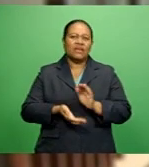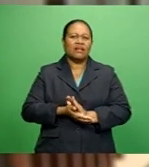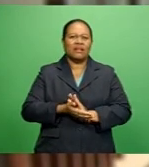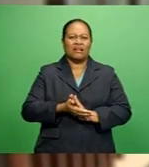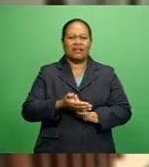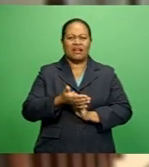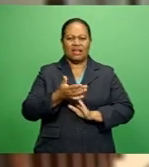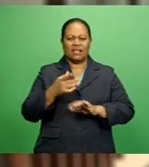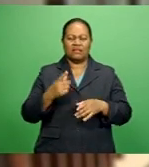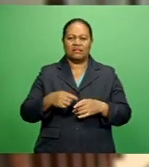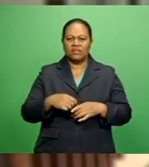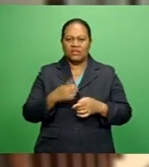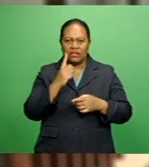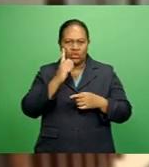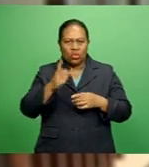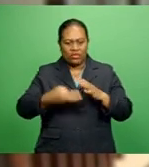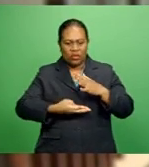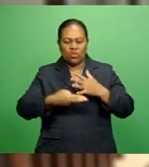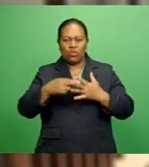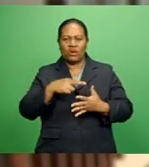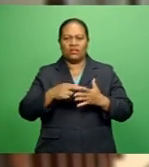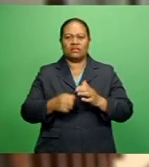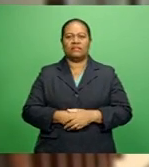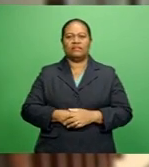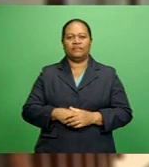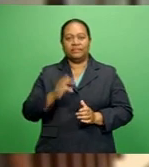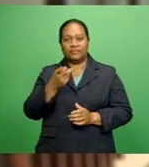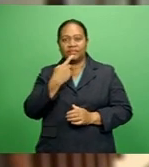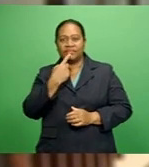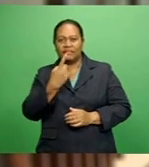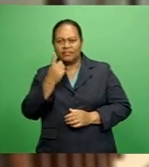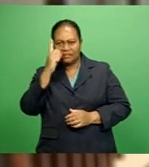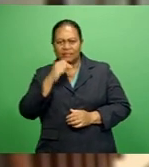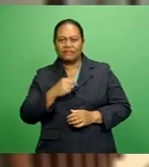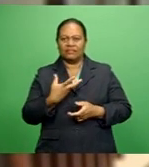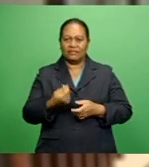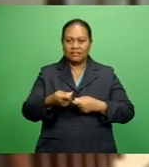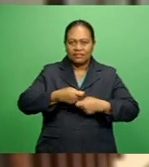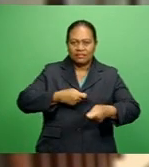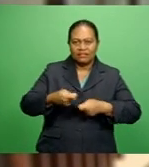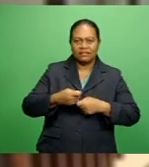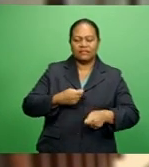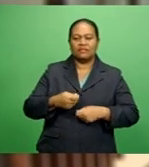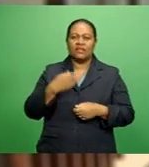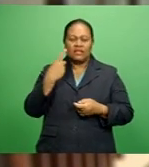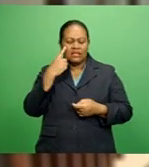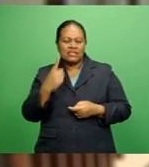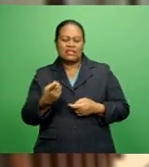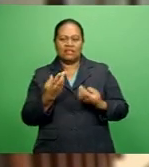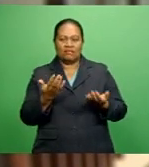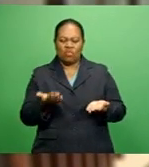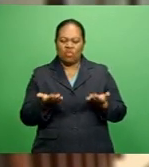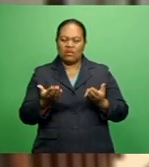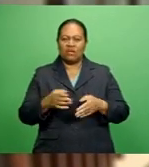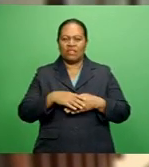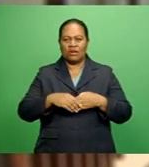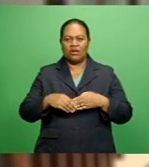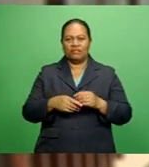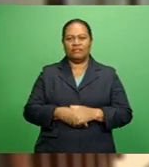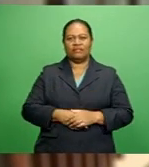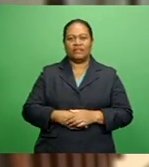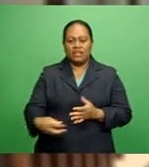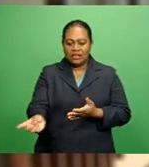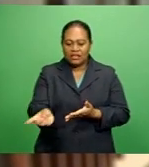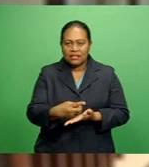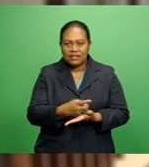without immediately hiking rates. They said that could calm bond markets and eventually weigh on the dollar. On the data